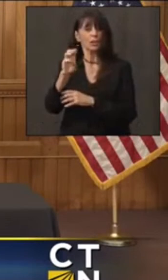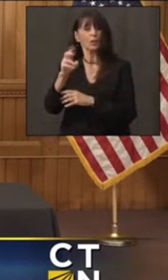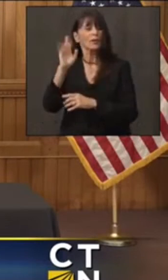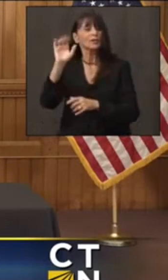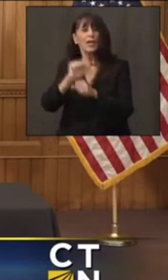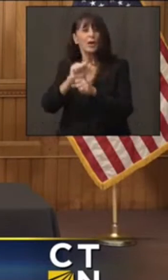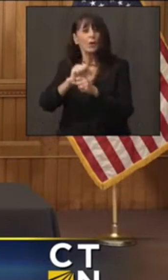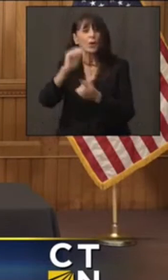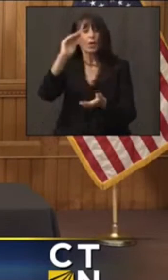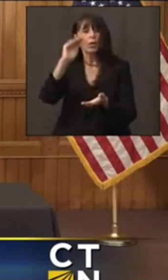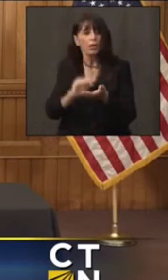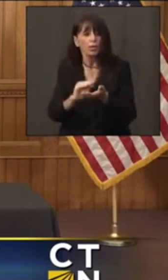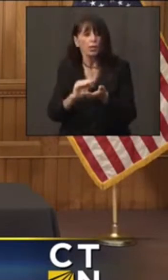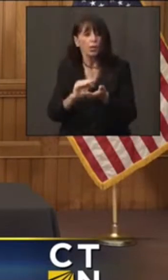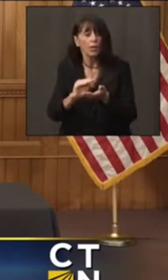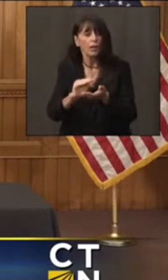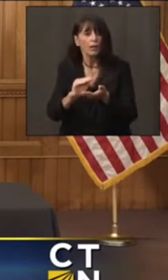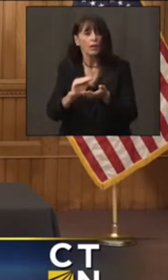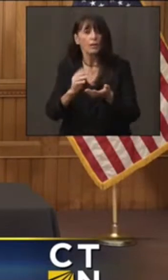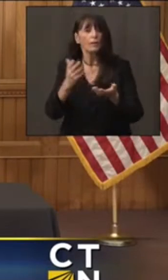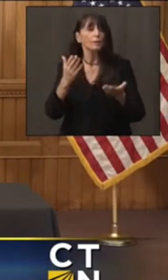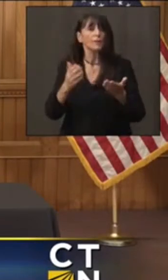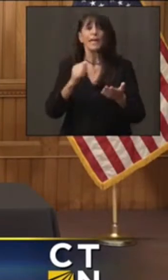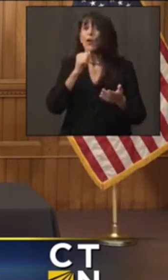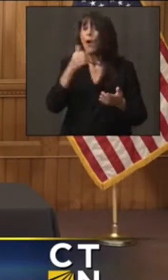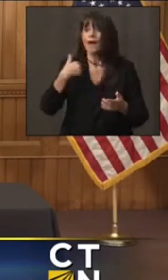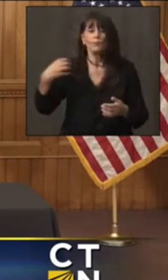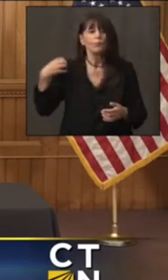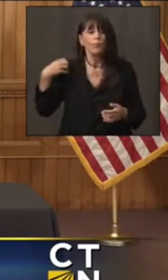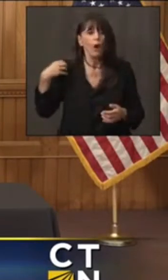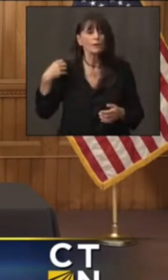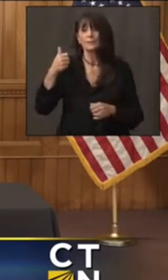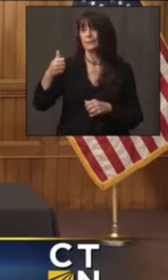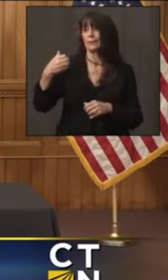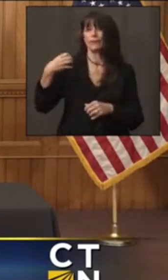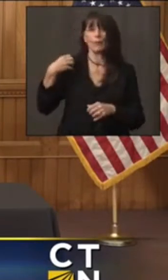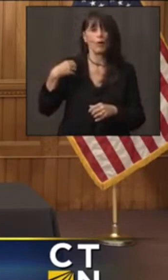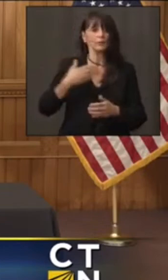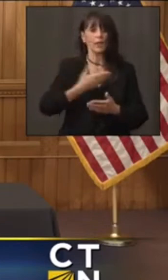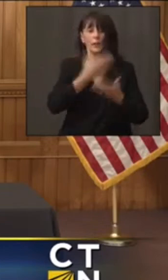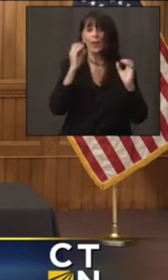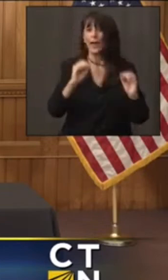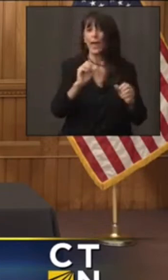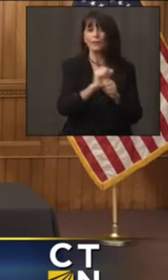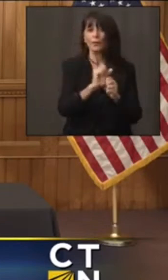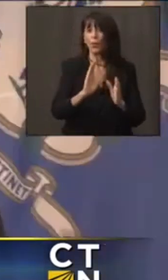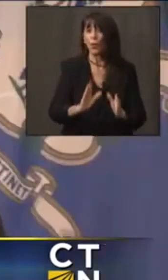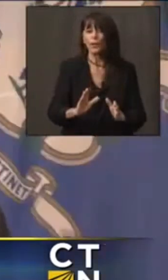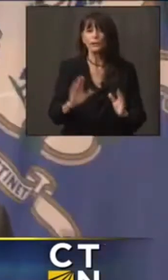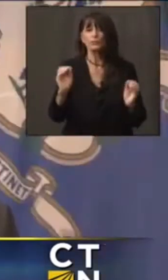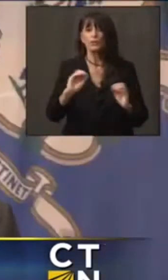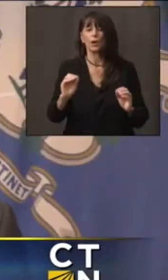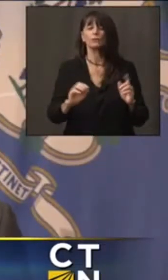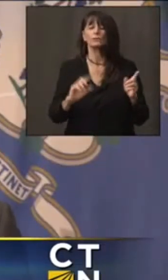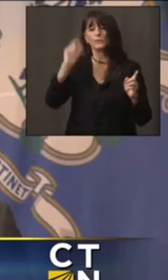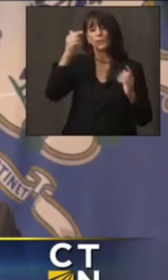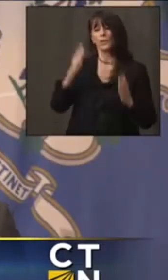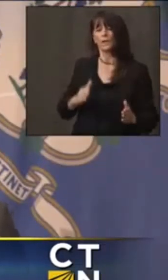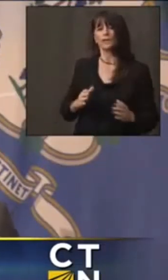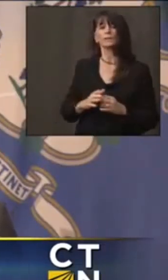50%. They're not anybody's employee. They don't have any employees. What can they do? I'm told that the sole